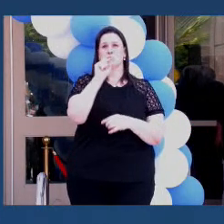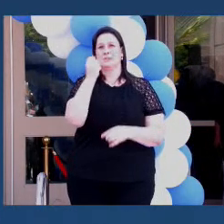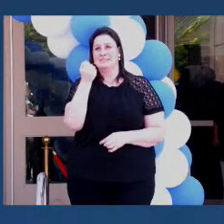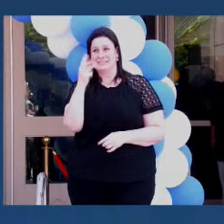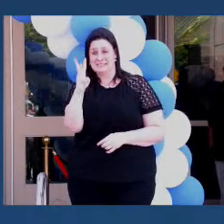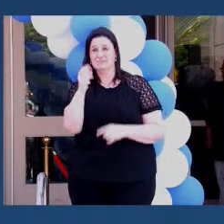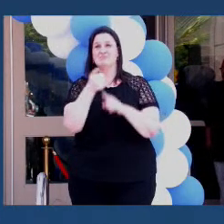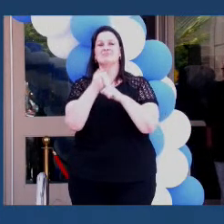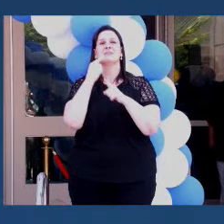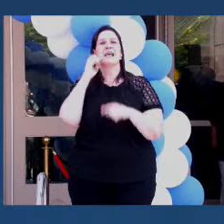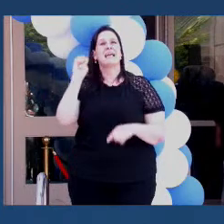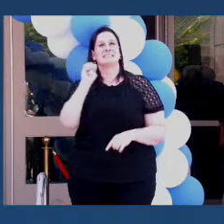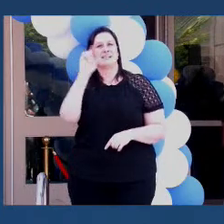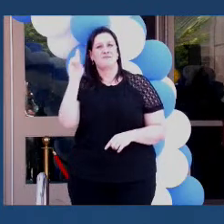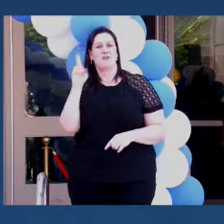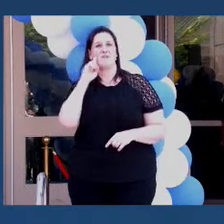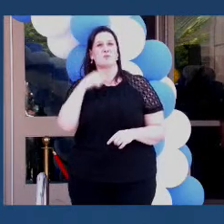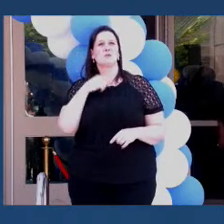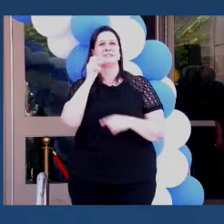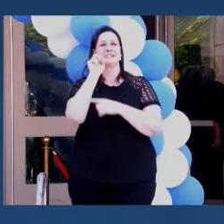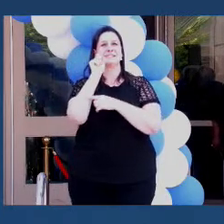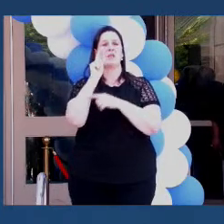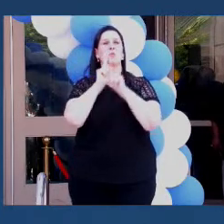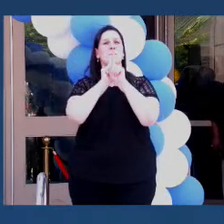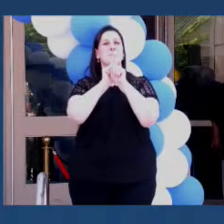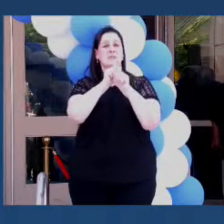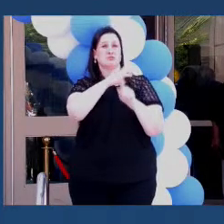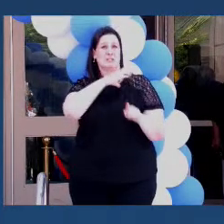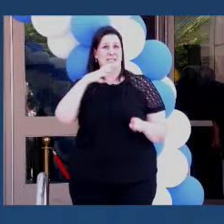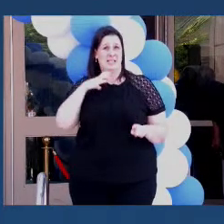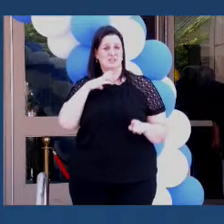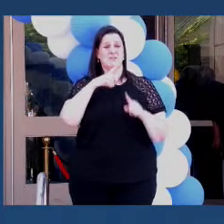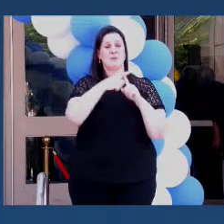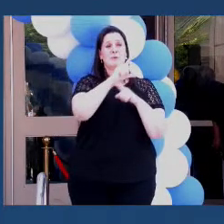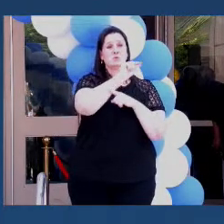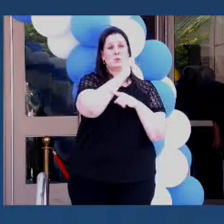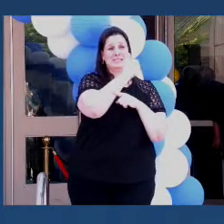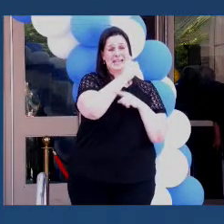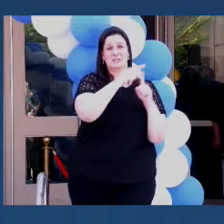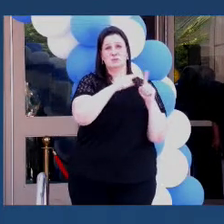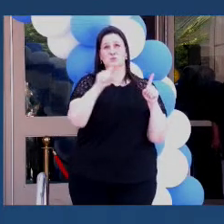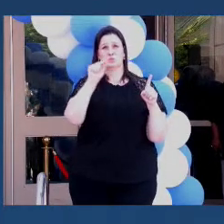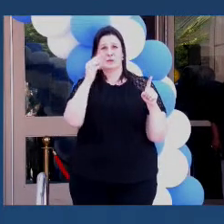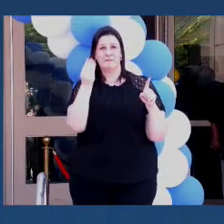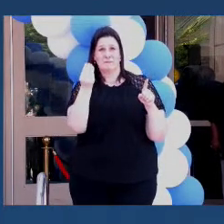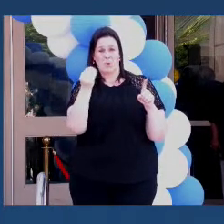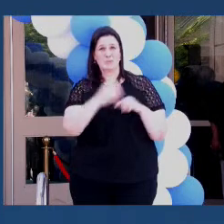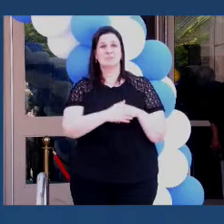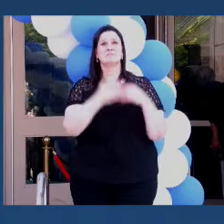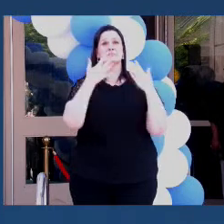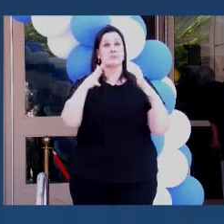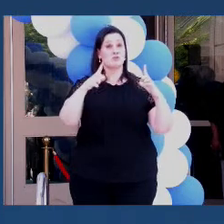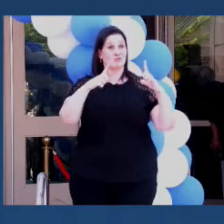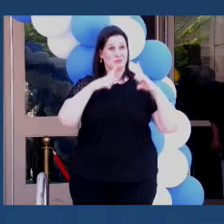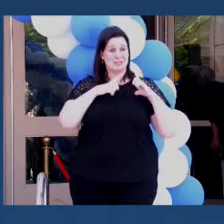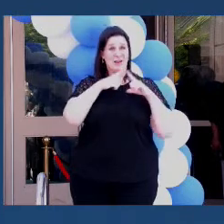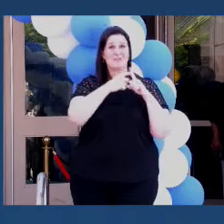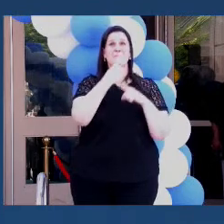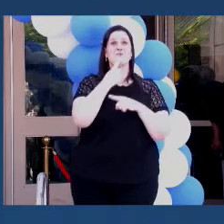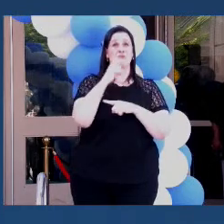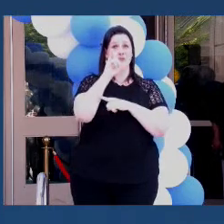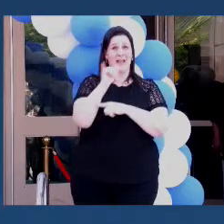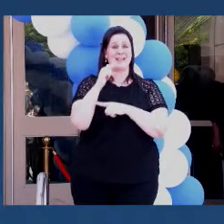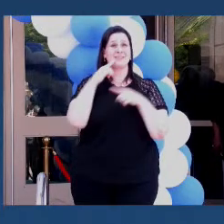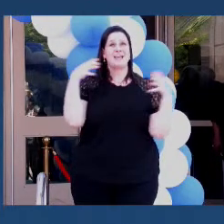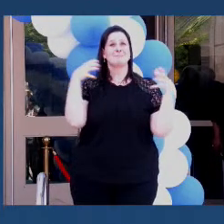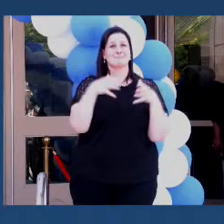the executive director of the Delaware Mentoring Council from 2010 to 2014, and after retiring from the Red Clay Consolidated